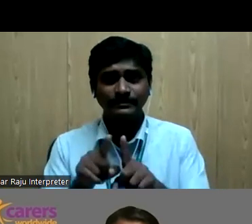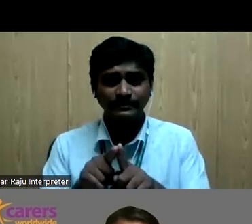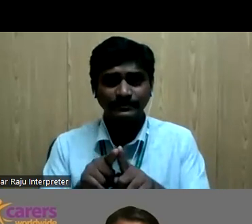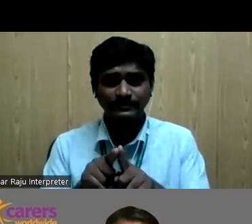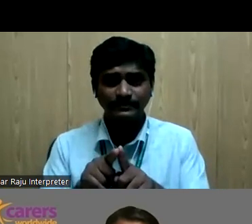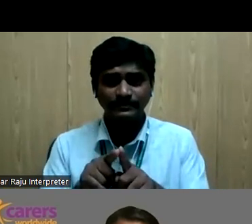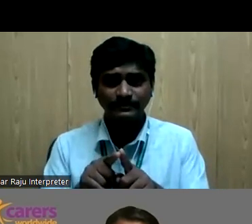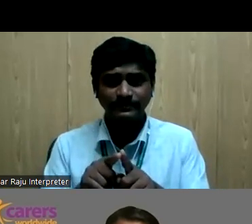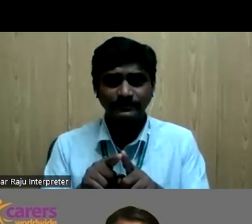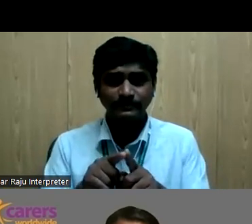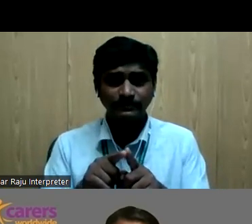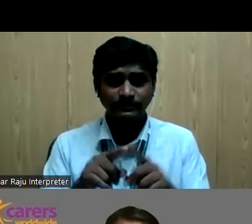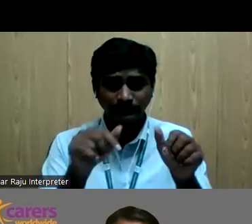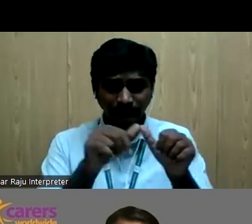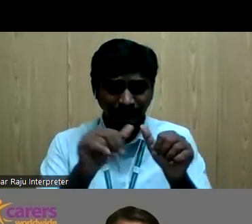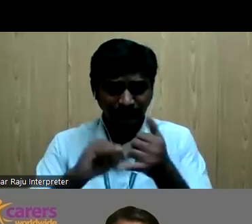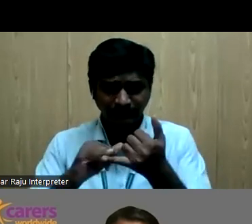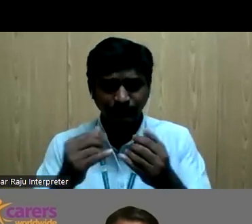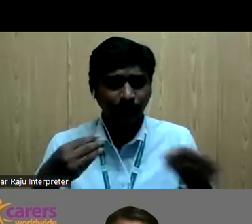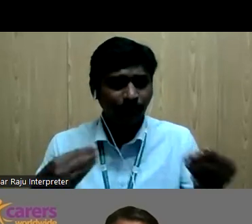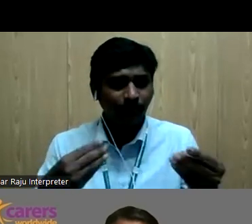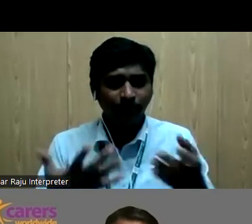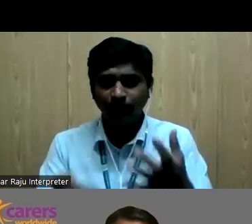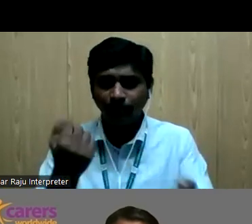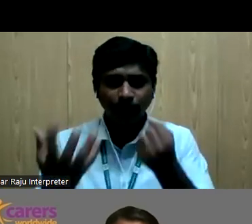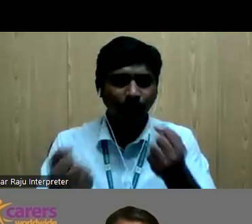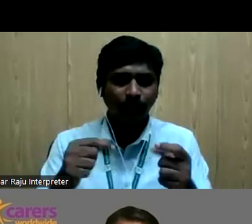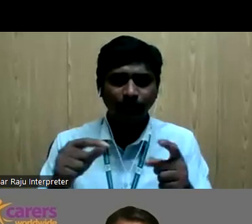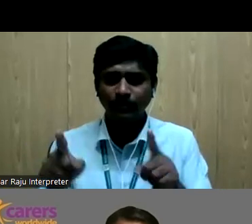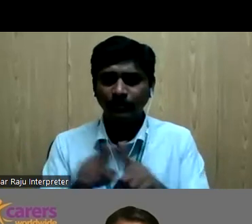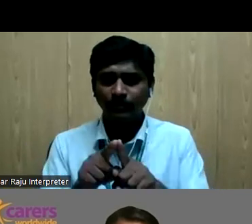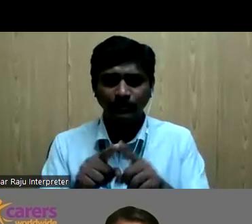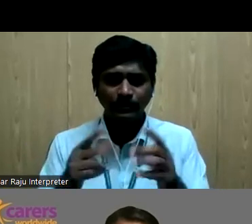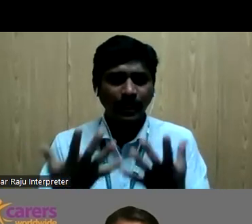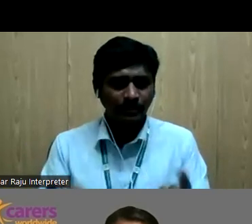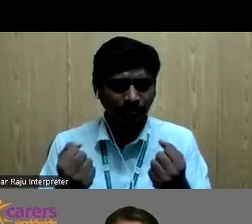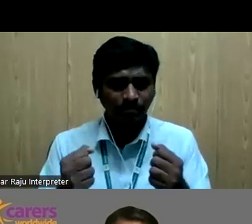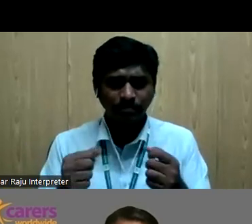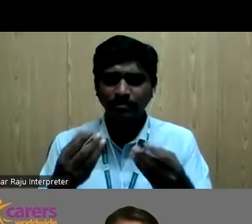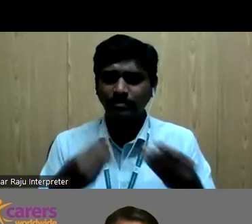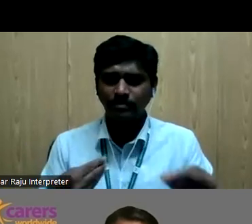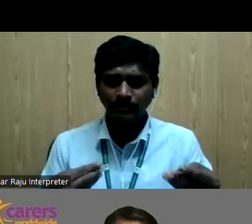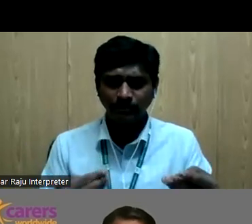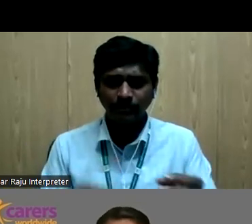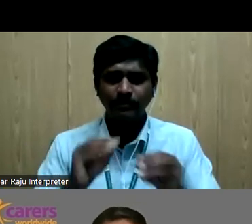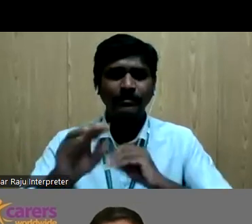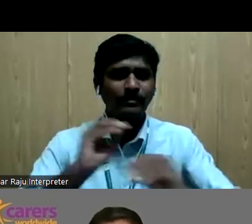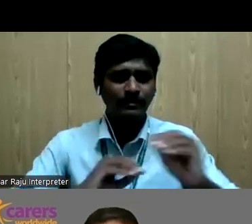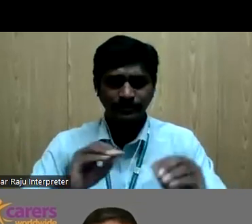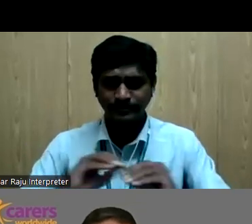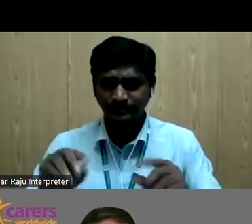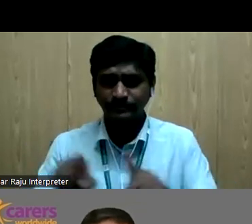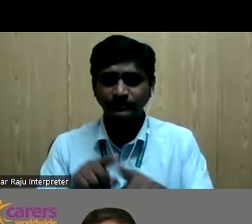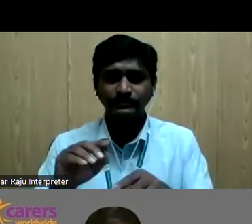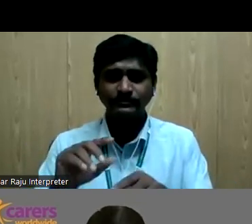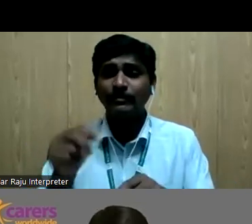used to conduct the assessments with respect to the degree of the disability. We are providing the IQ assessments and a different kind of behavior intervention services